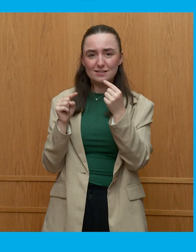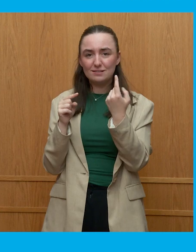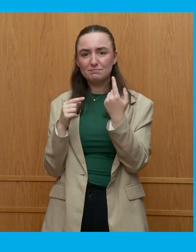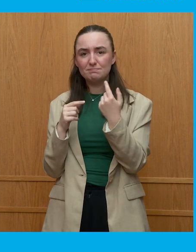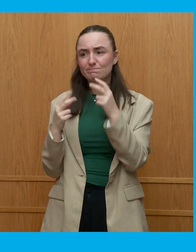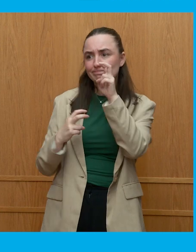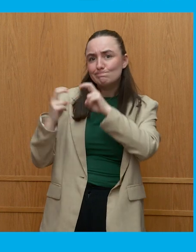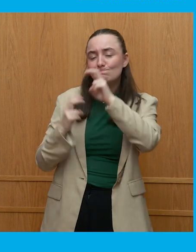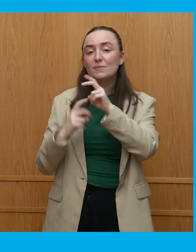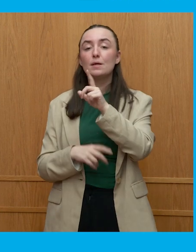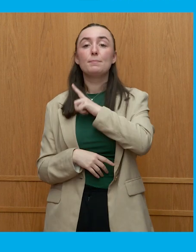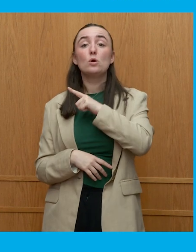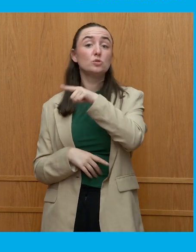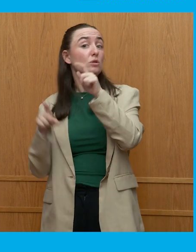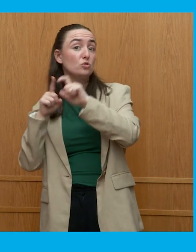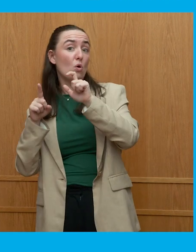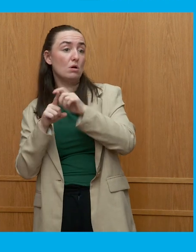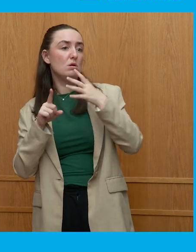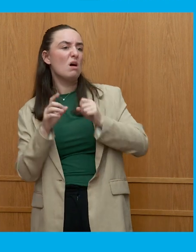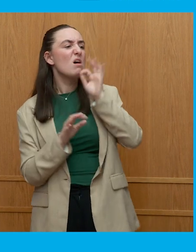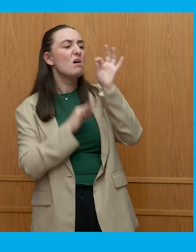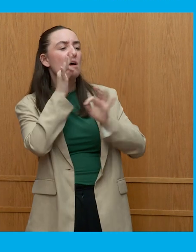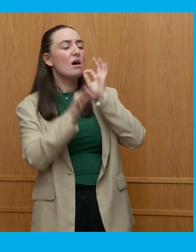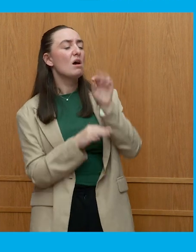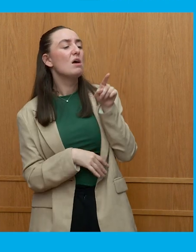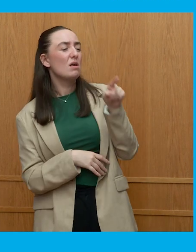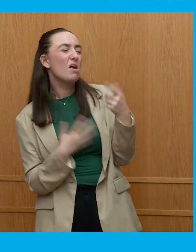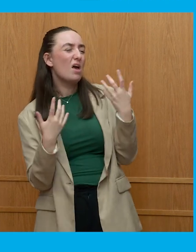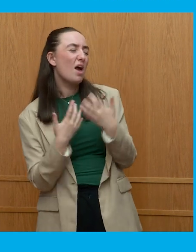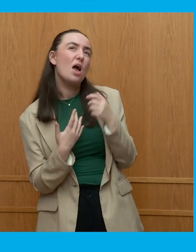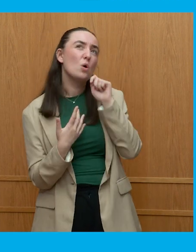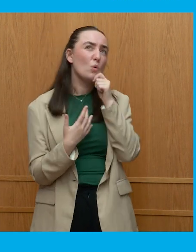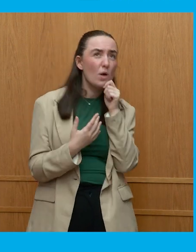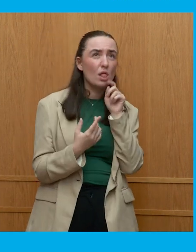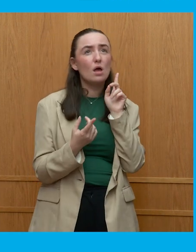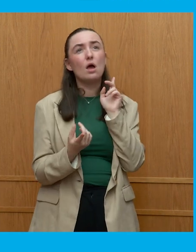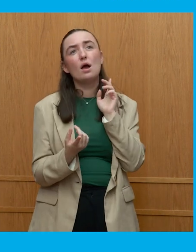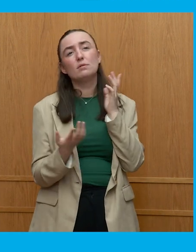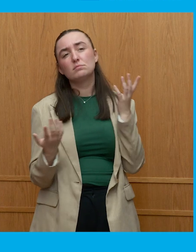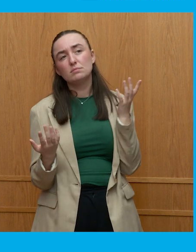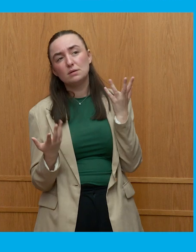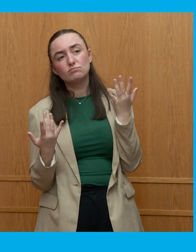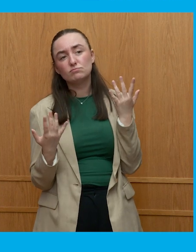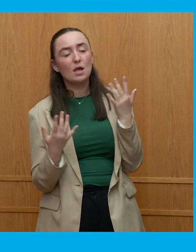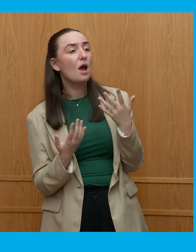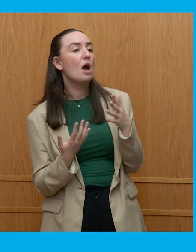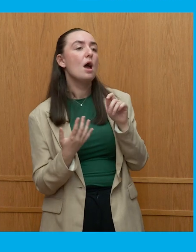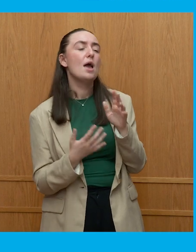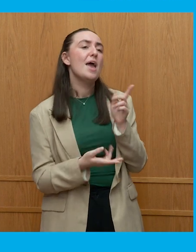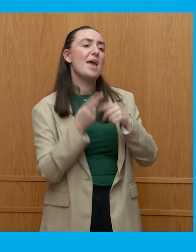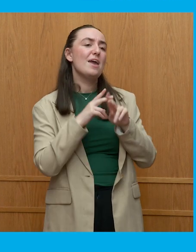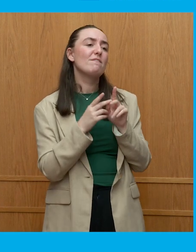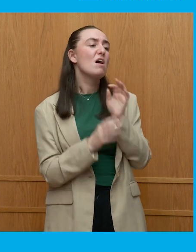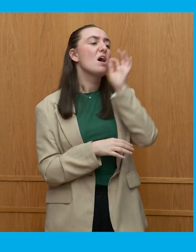Donald was really kind of asking Eric, but how would you respond to this question that I give